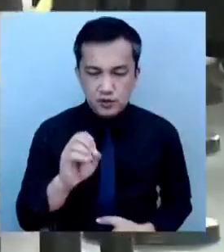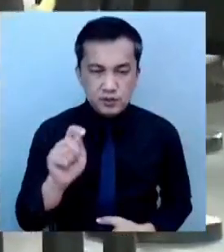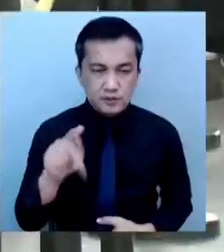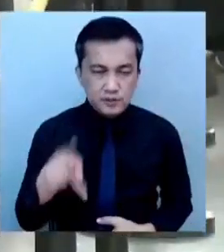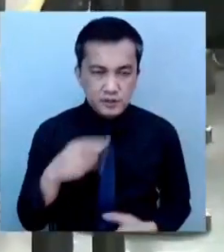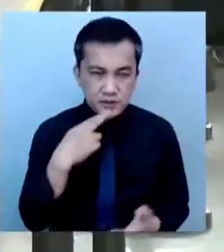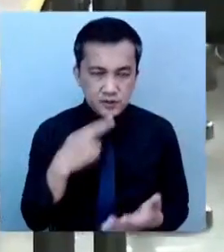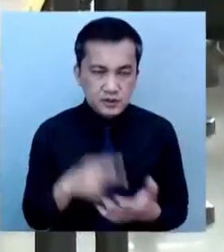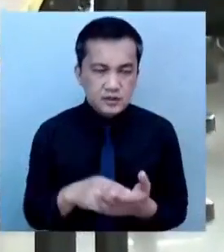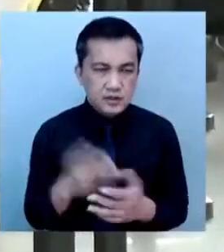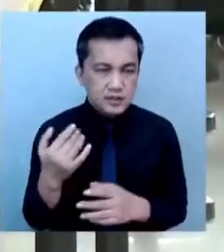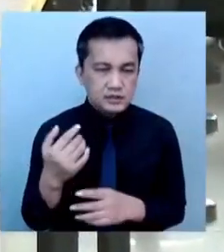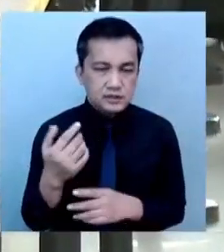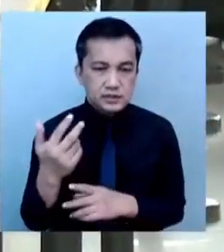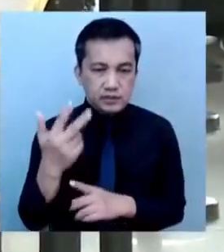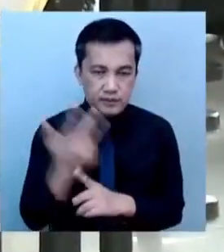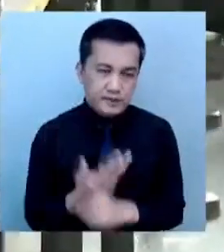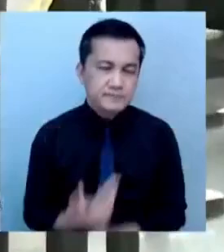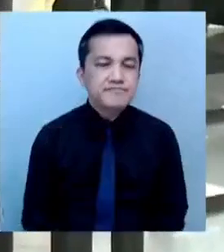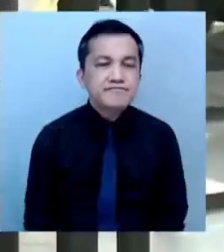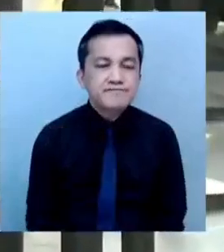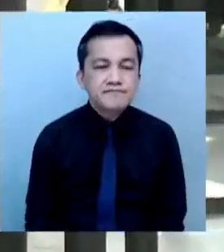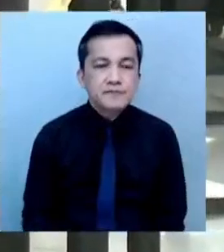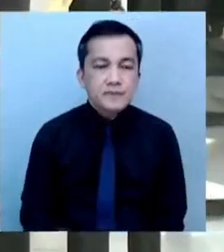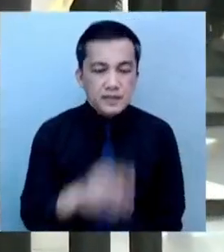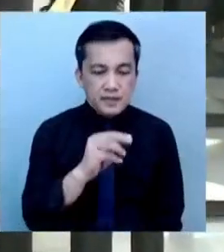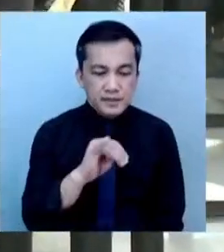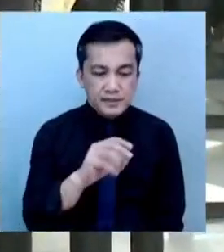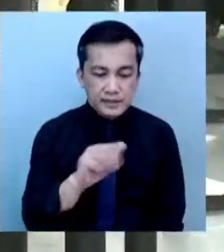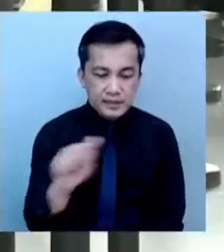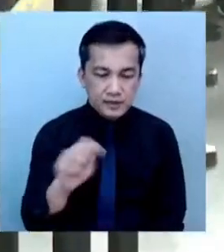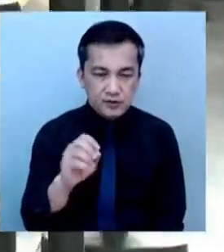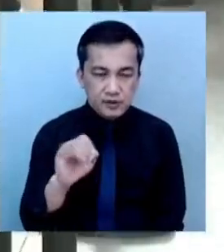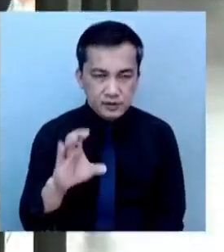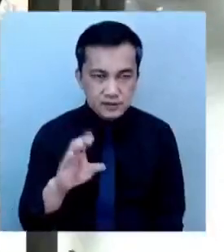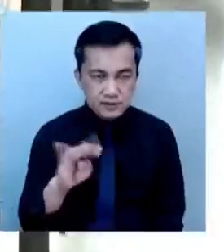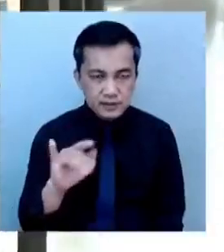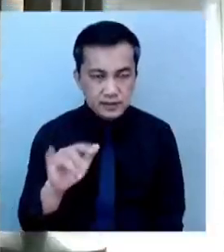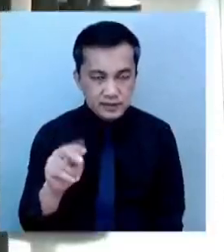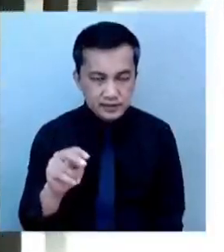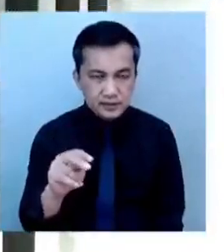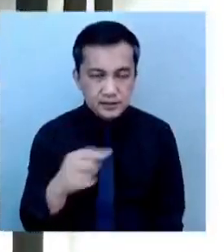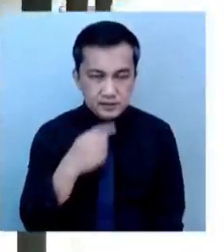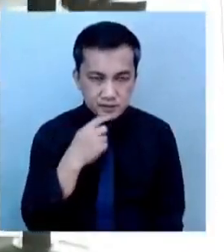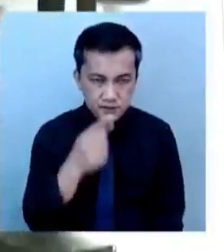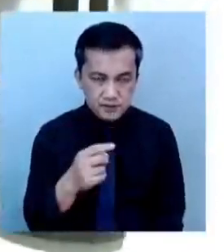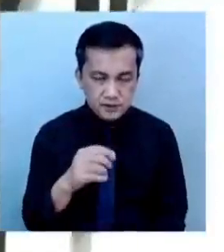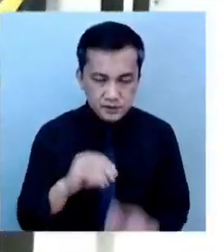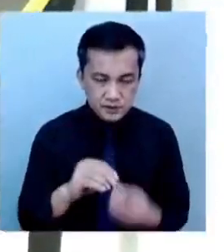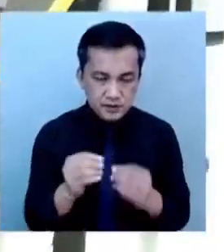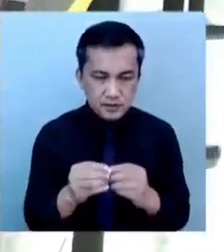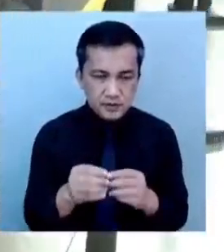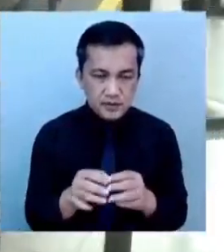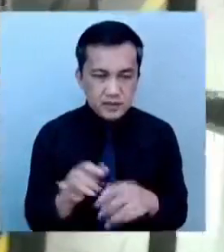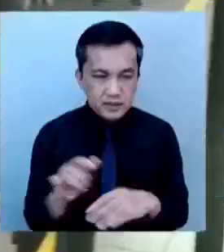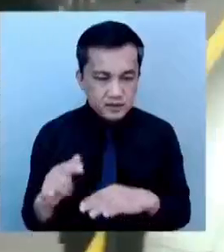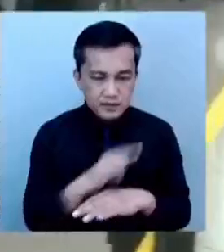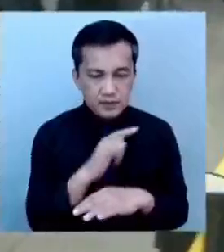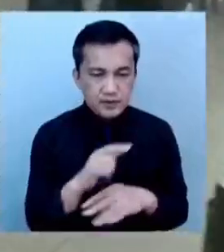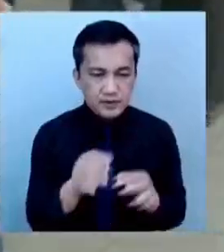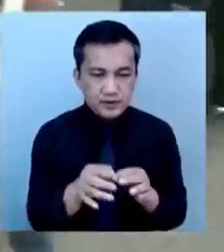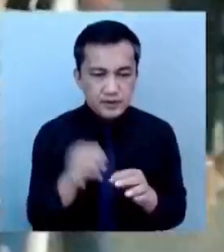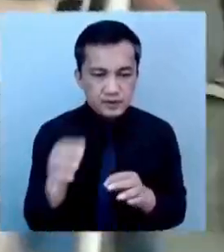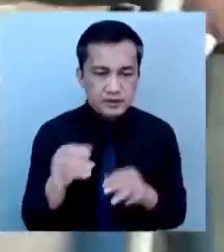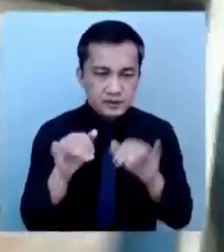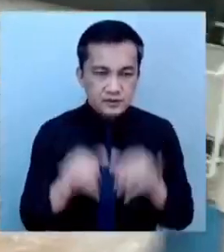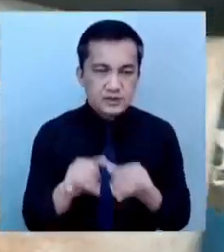last 3 months. But MIAA OIC Brian Kahn notes that the number of flight delays remains at manageable